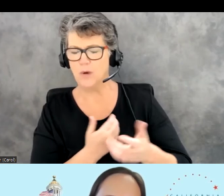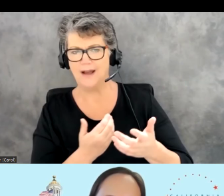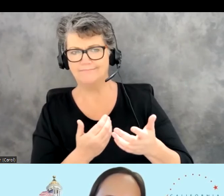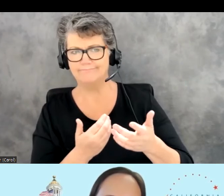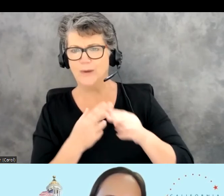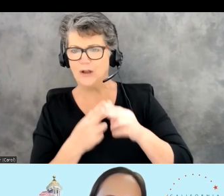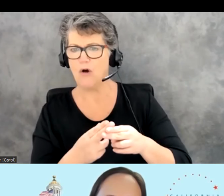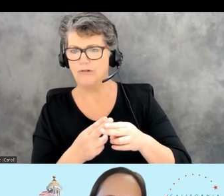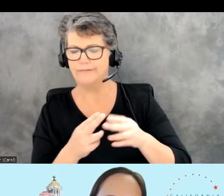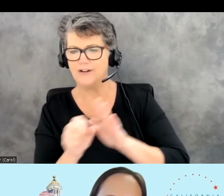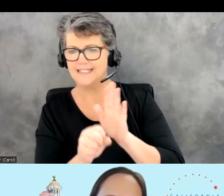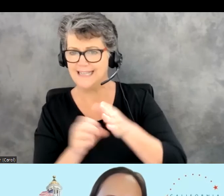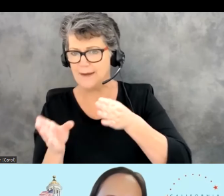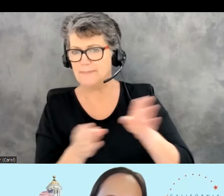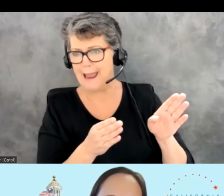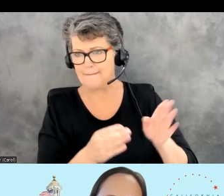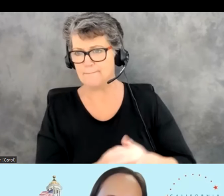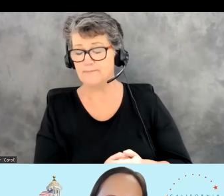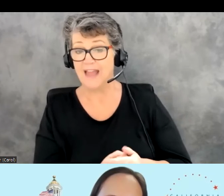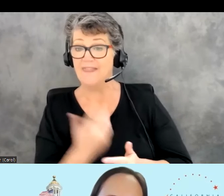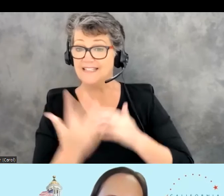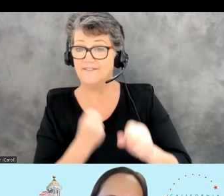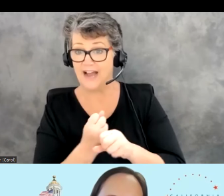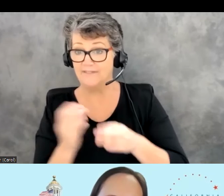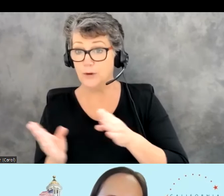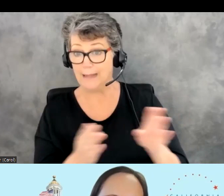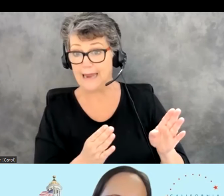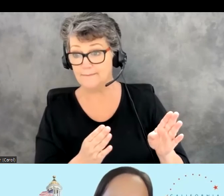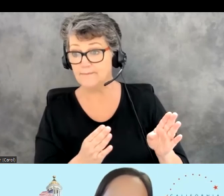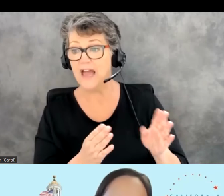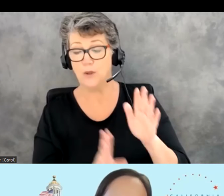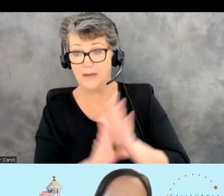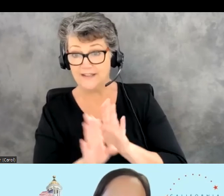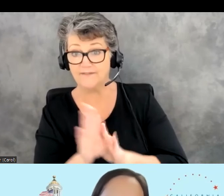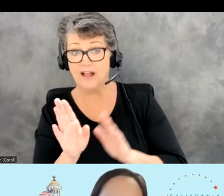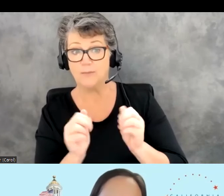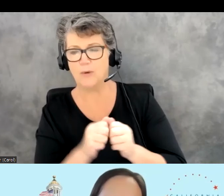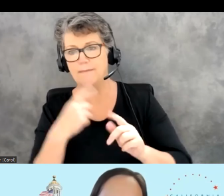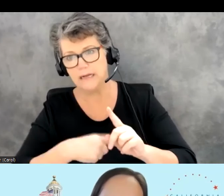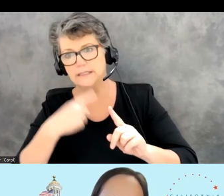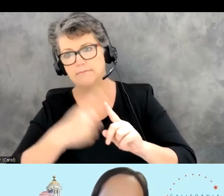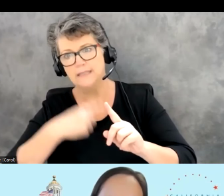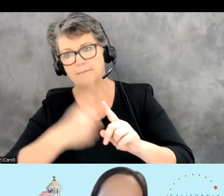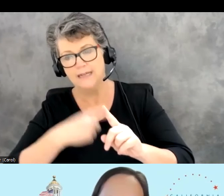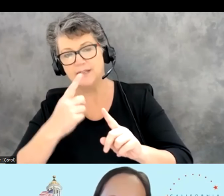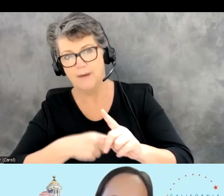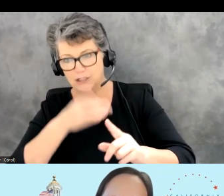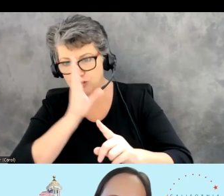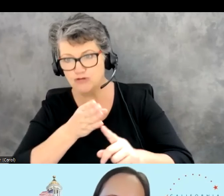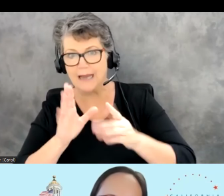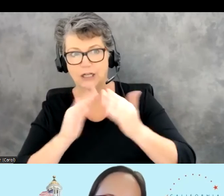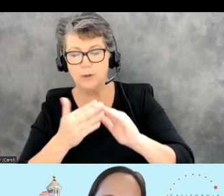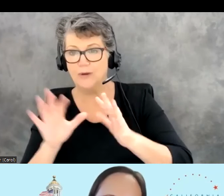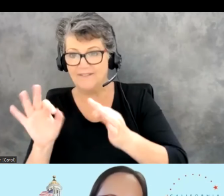plan. And our state plan is a 5-year plan that we develop with months and months of direct community